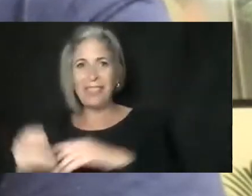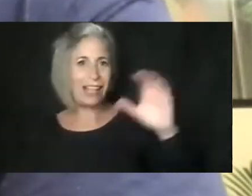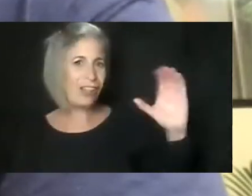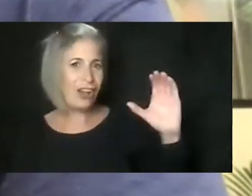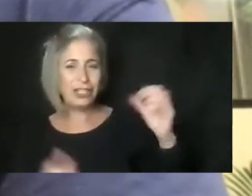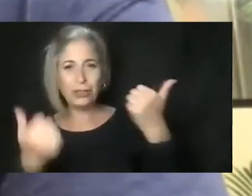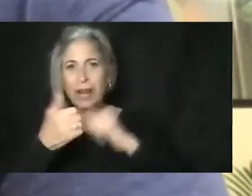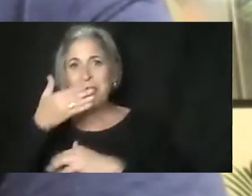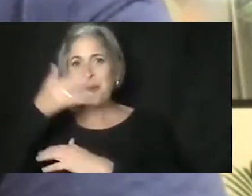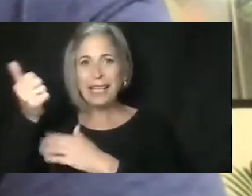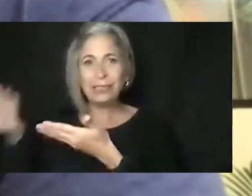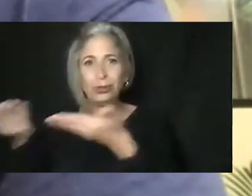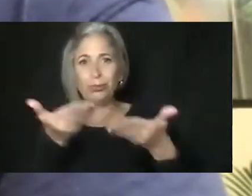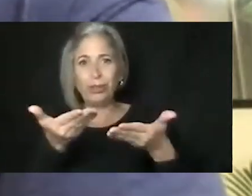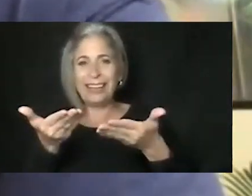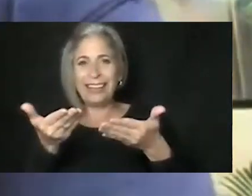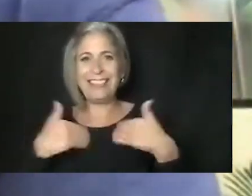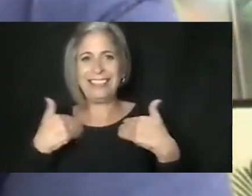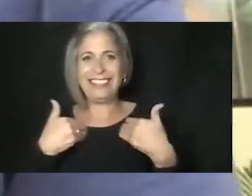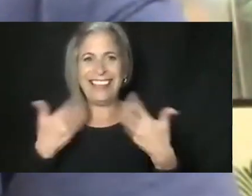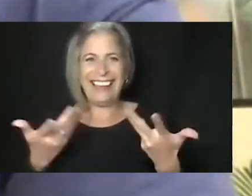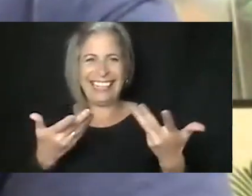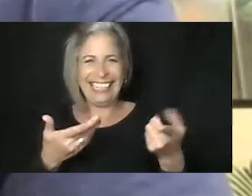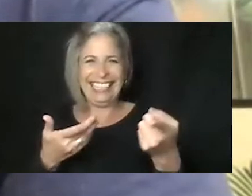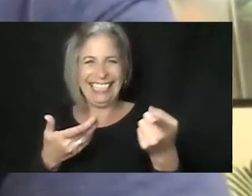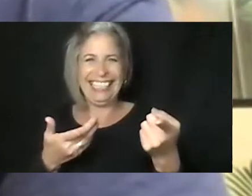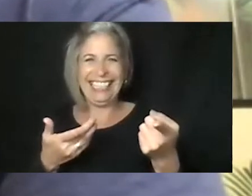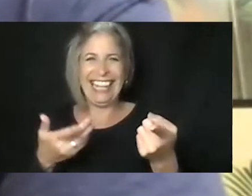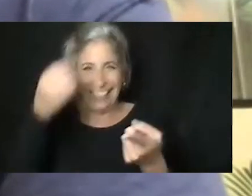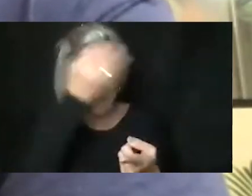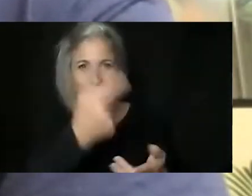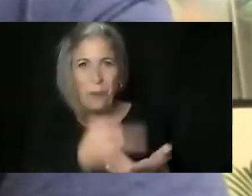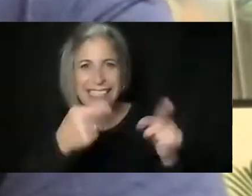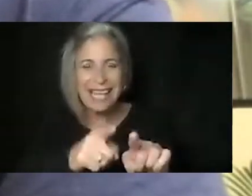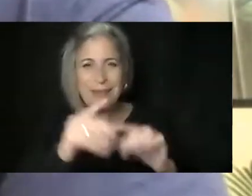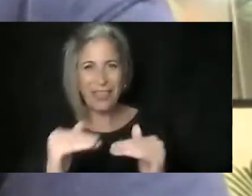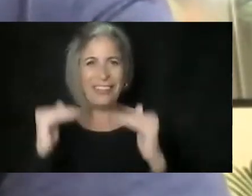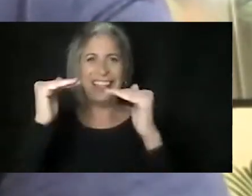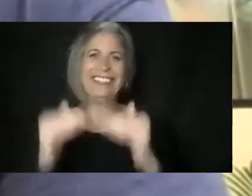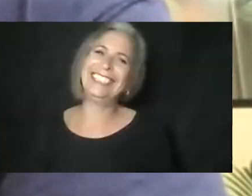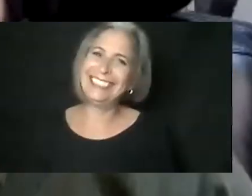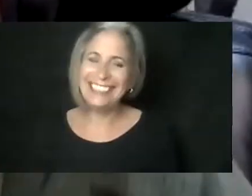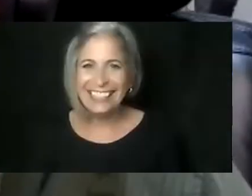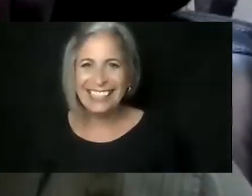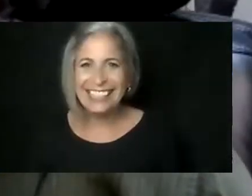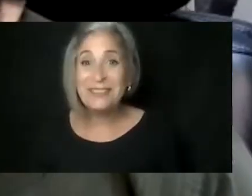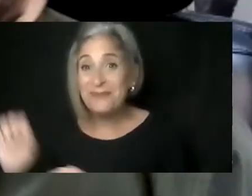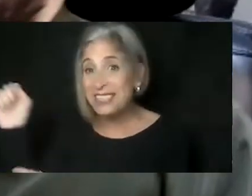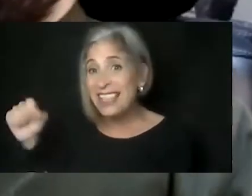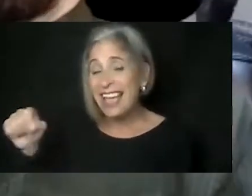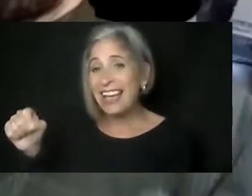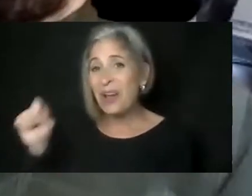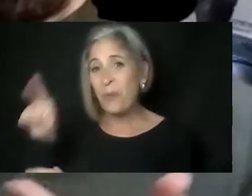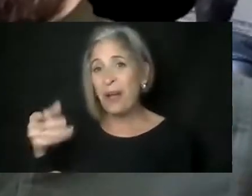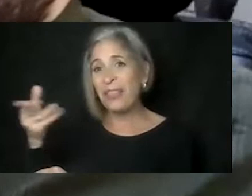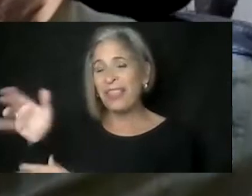and, bring this young fledgling up, into their level. Absolutely, and one of the